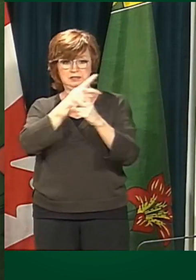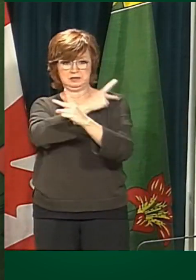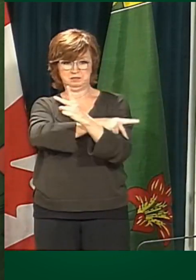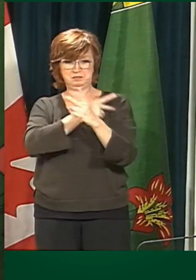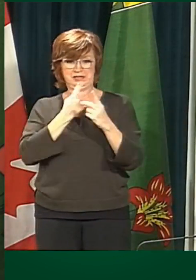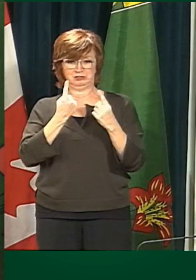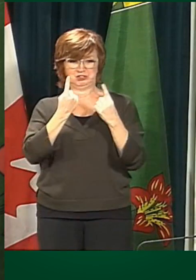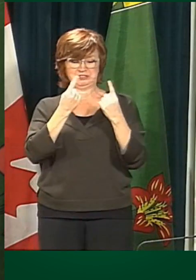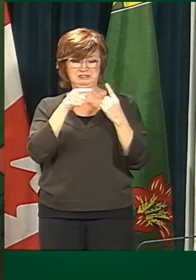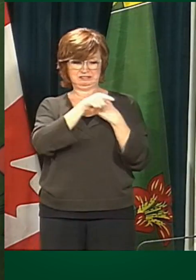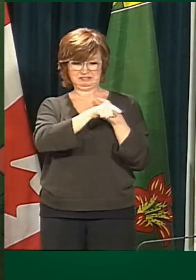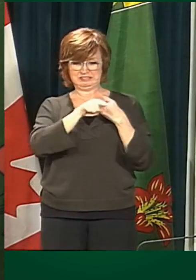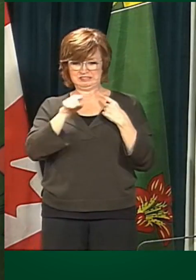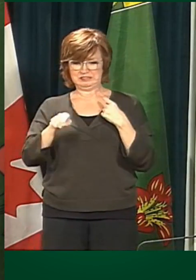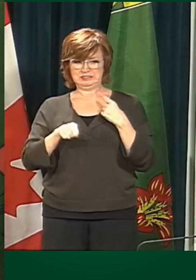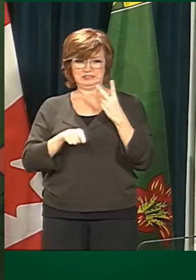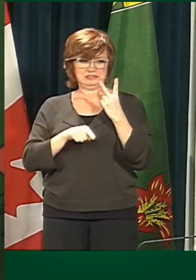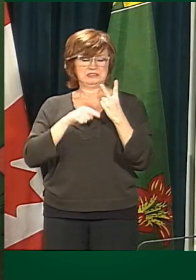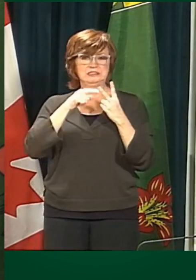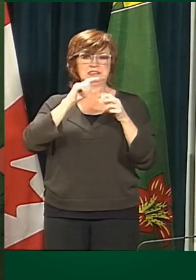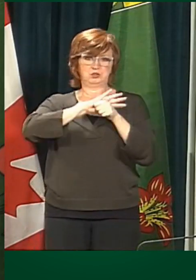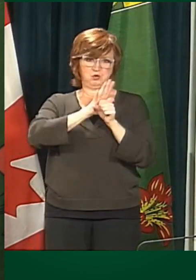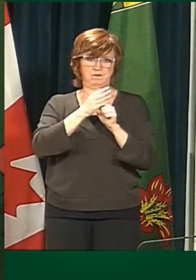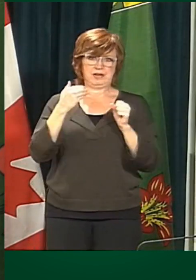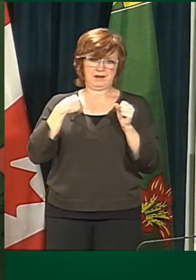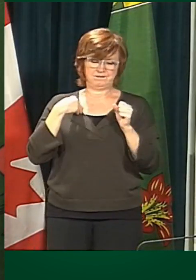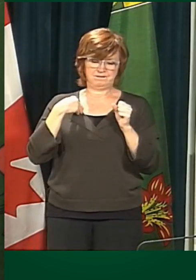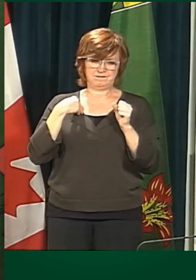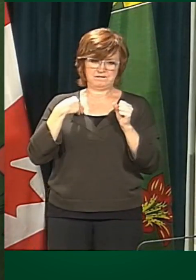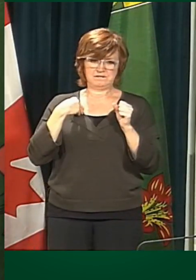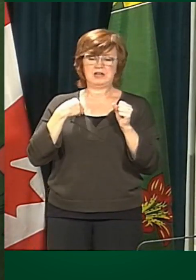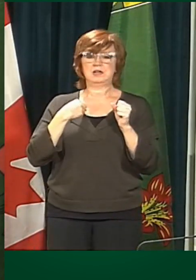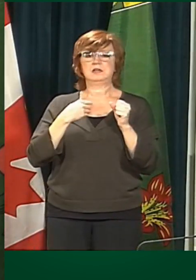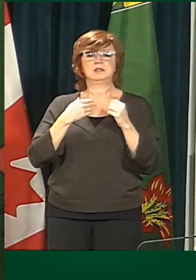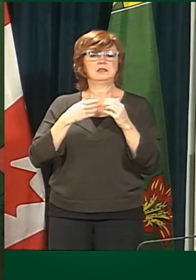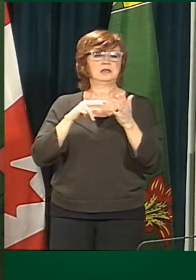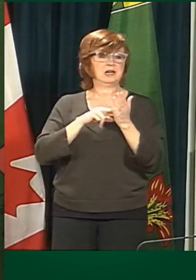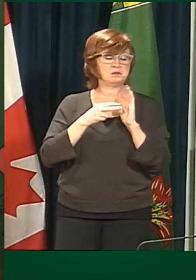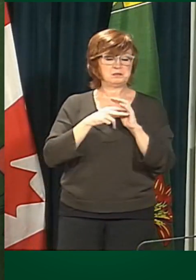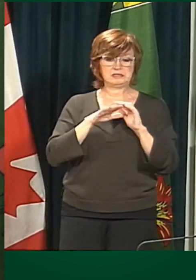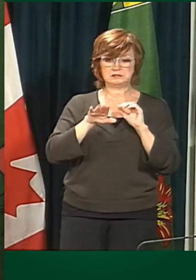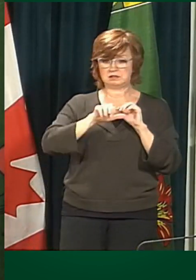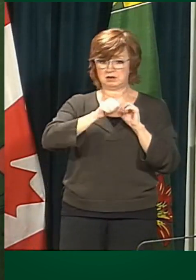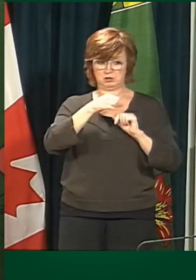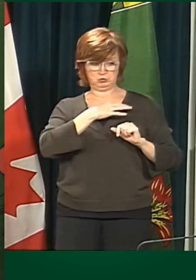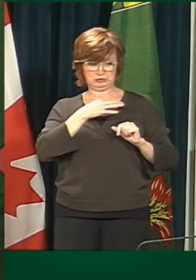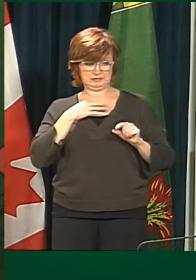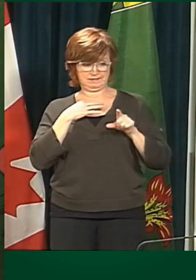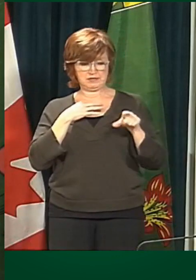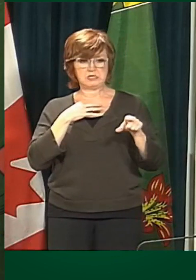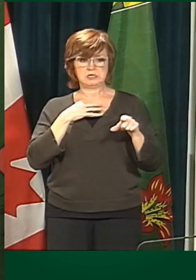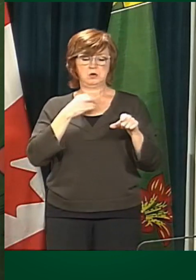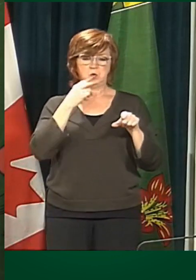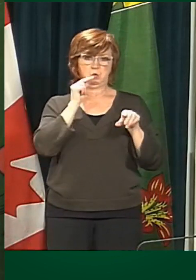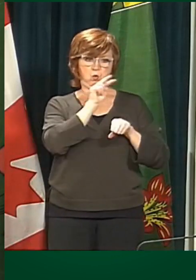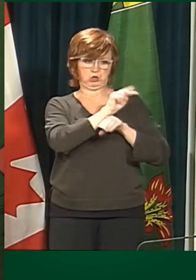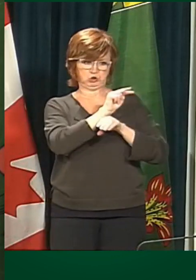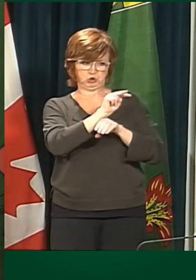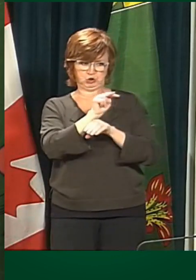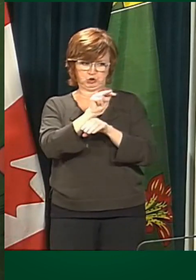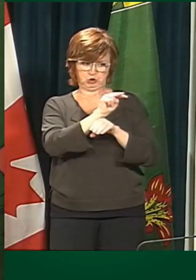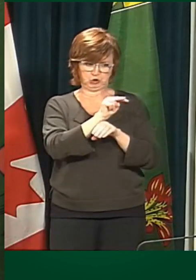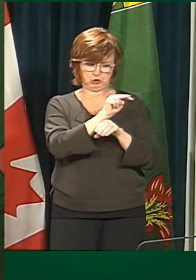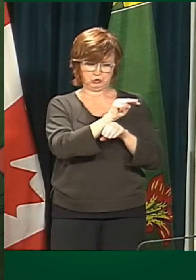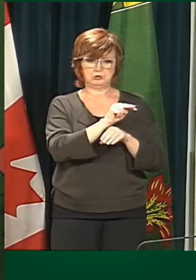the other staff are put under ongoing surveillance to make sure that if there's anyone symptomatic, they are